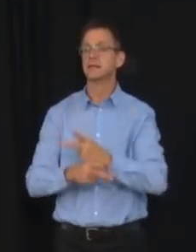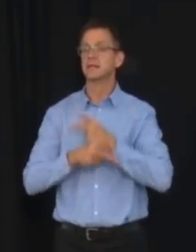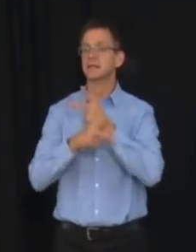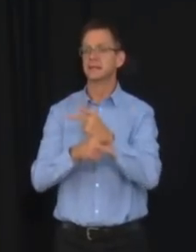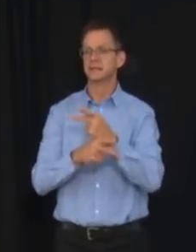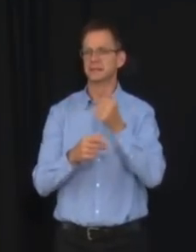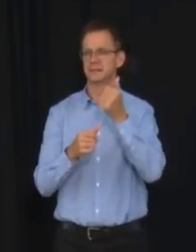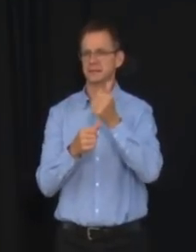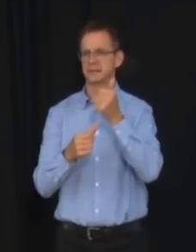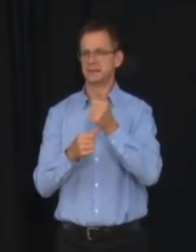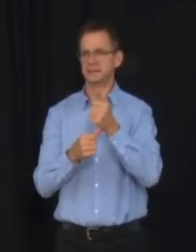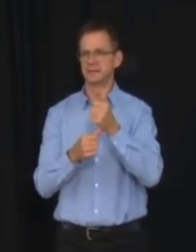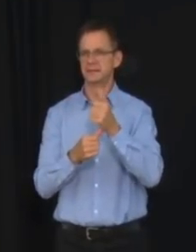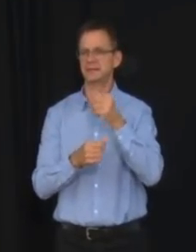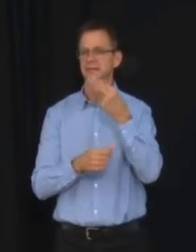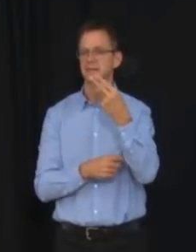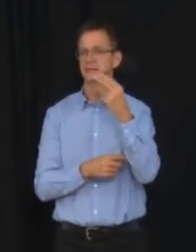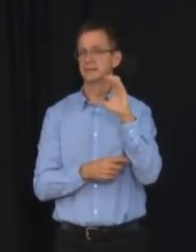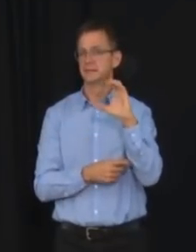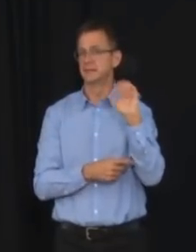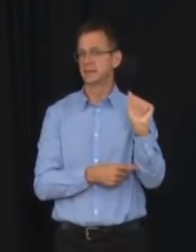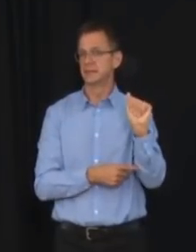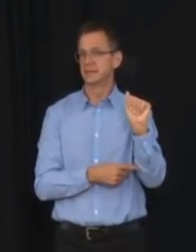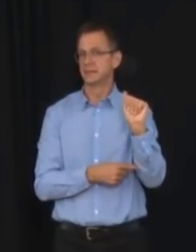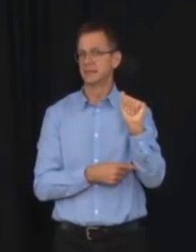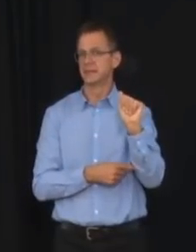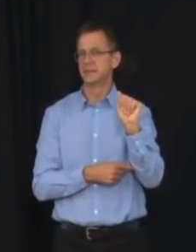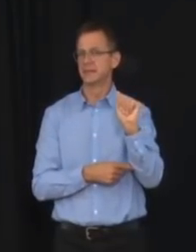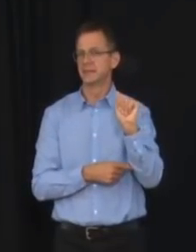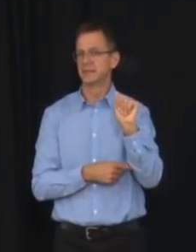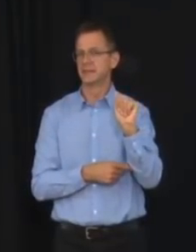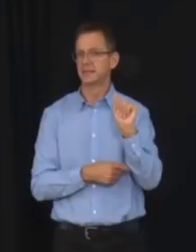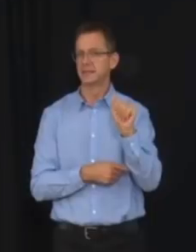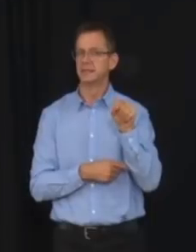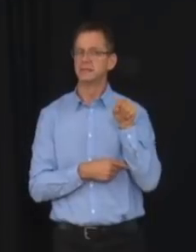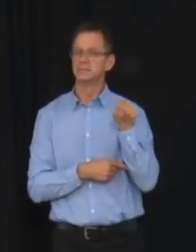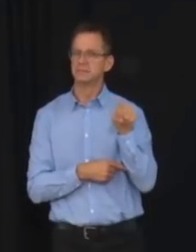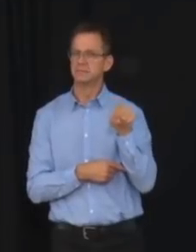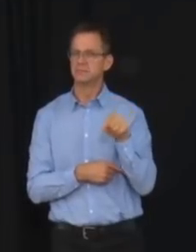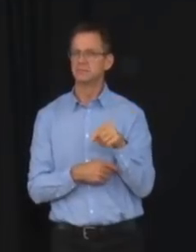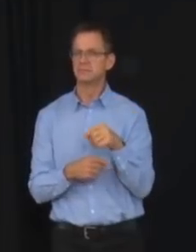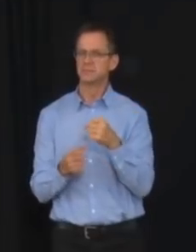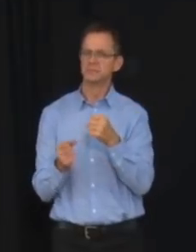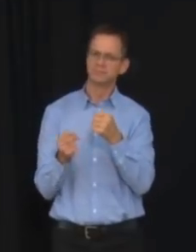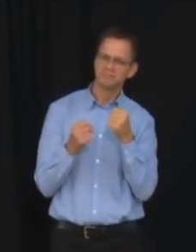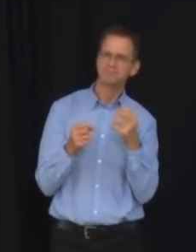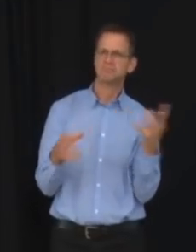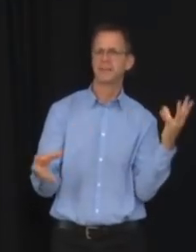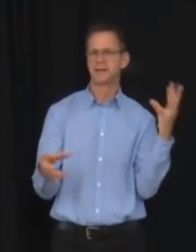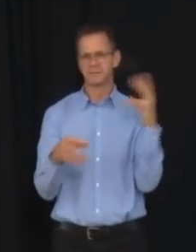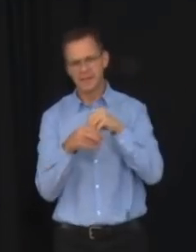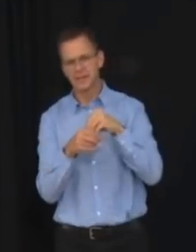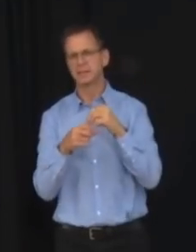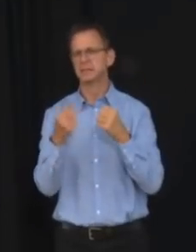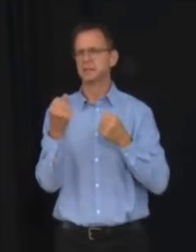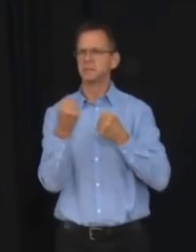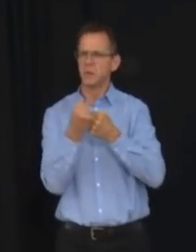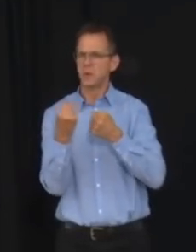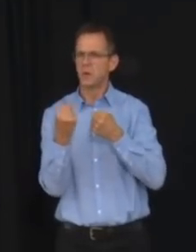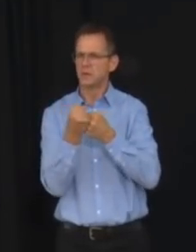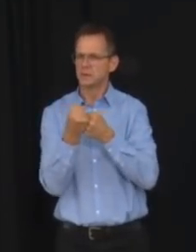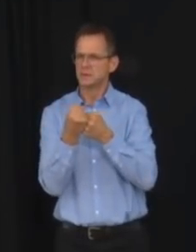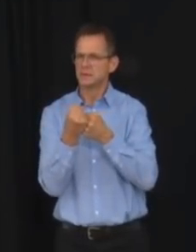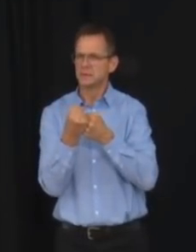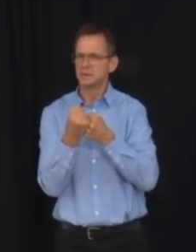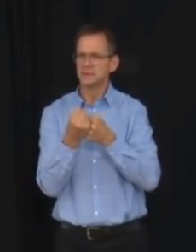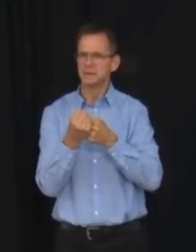care, including both home care and facility-based continuing care. They're skilled staff, and the work that they do is essential to the